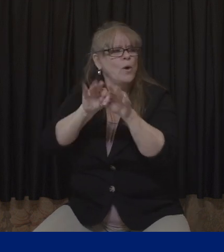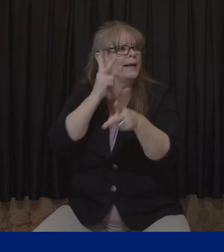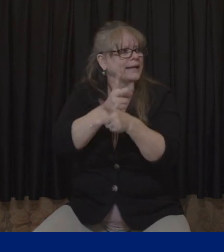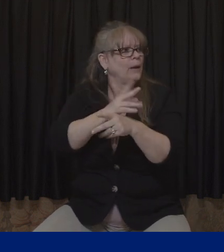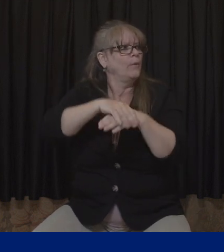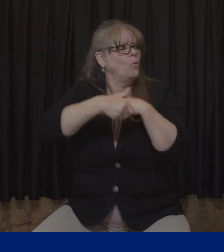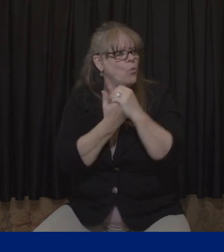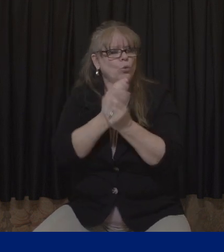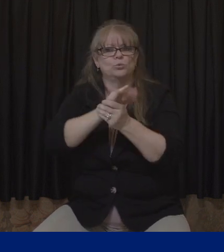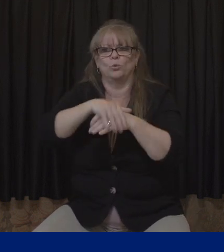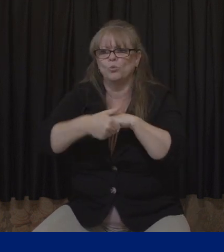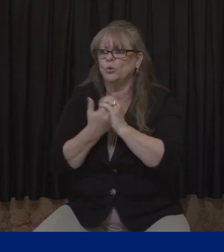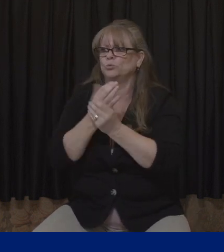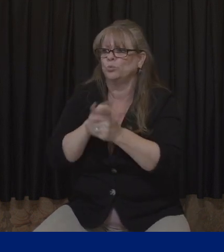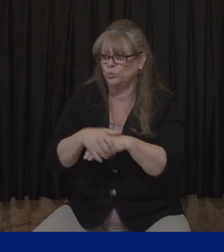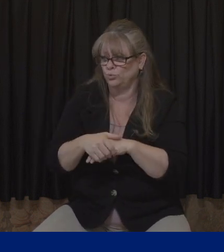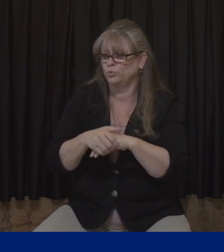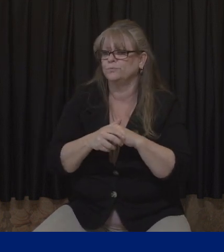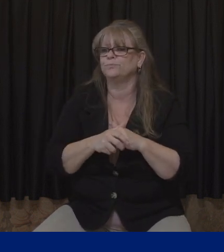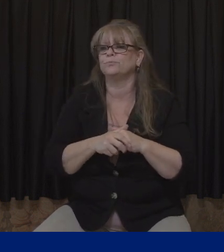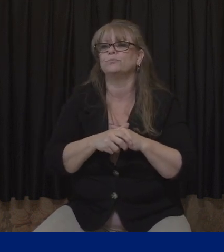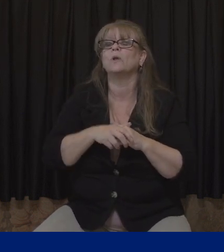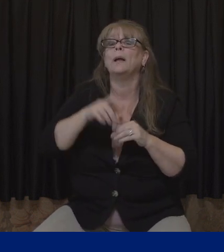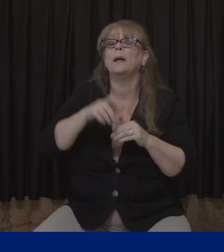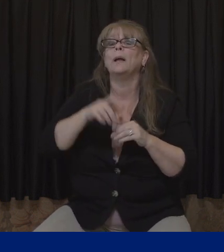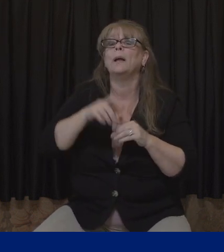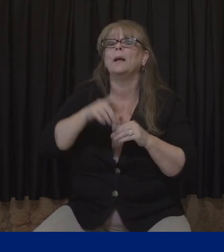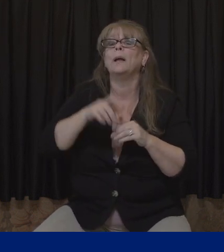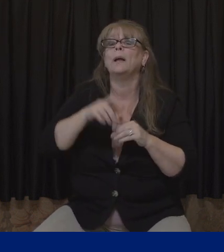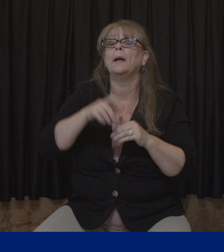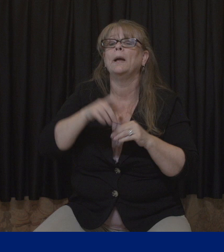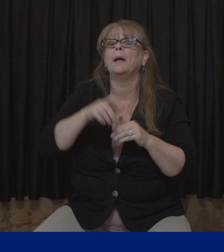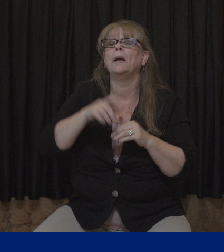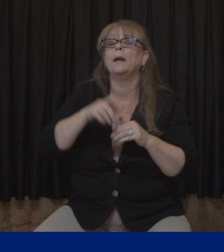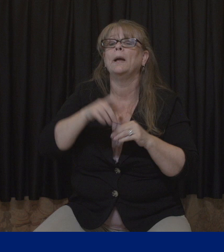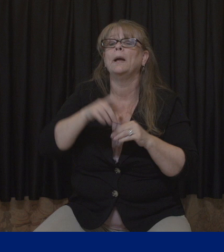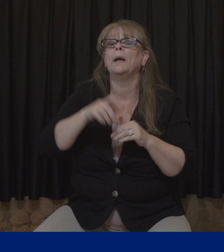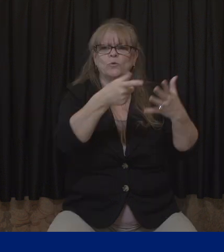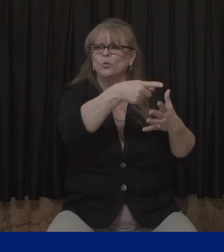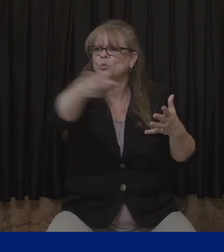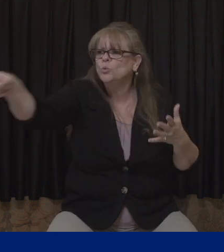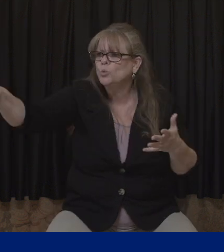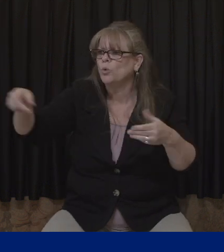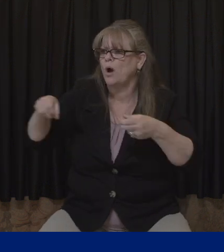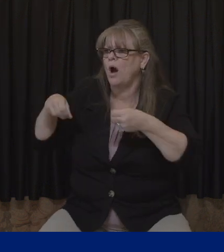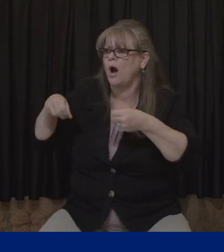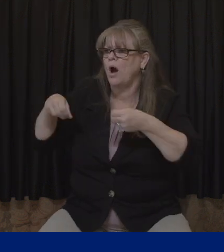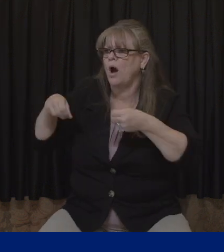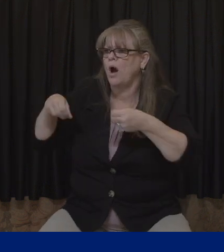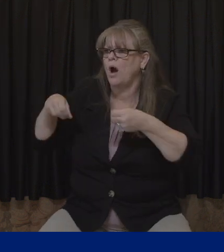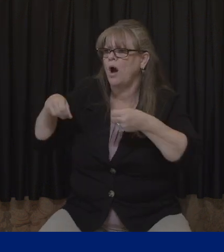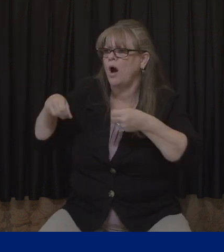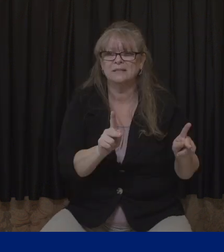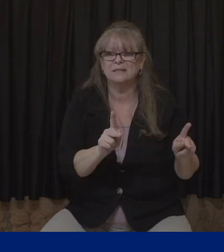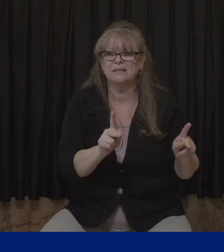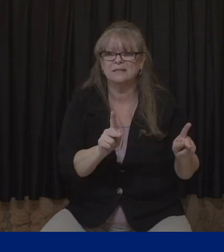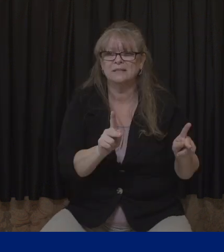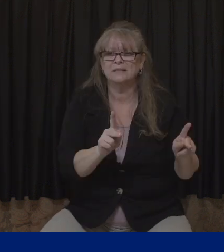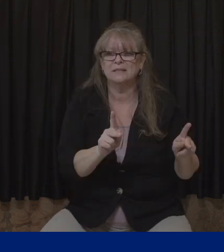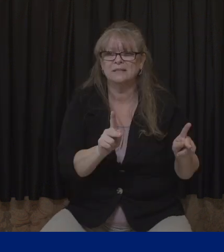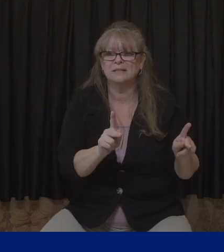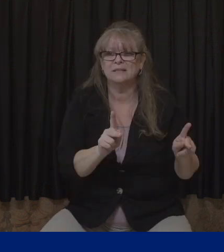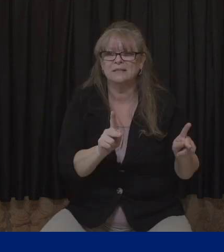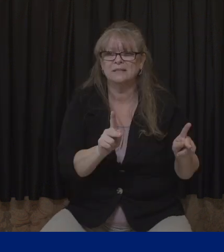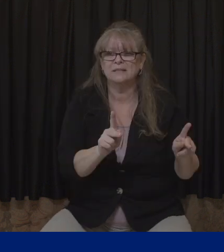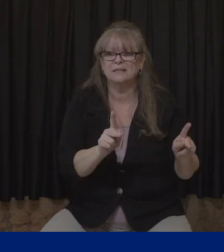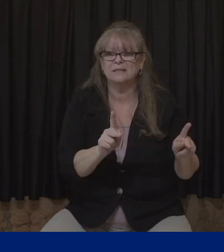be able to give more opportunities for the people of Colorado. At the same time, we know that this social distancing, the safer practices you've seen in your